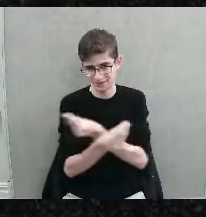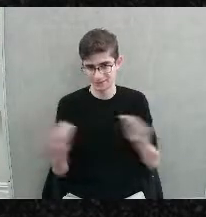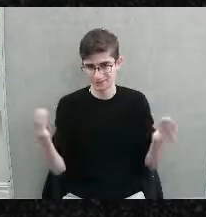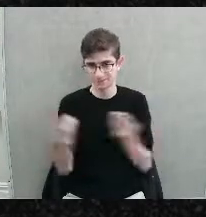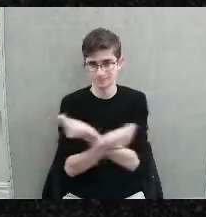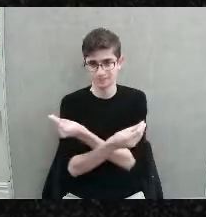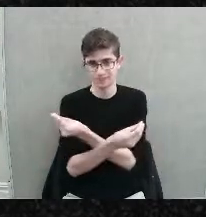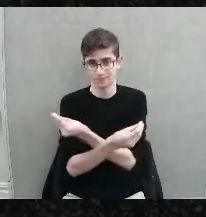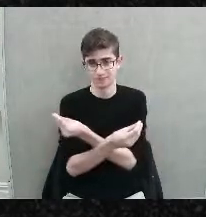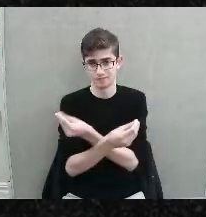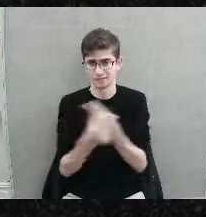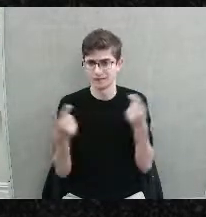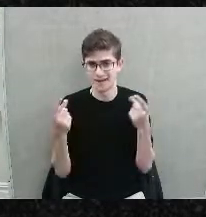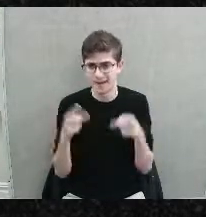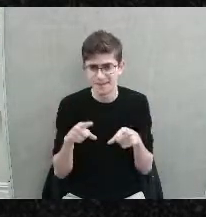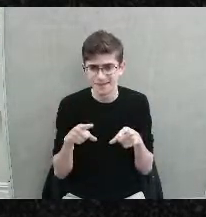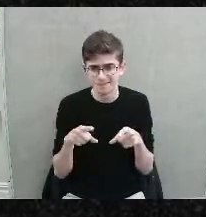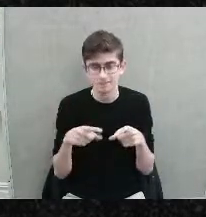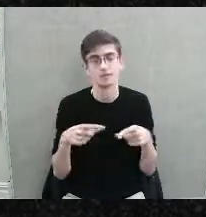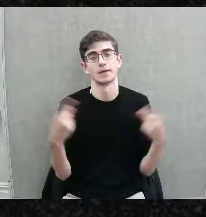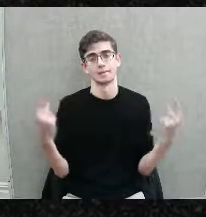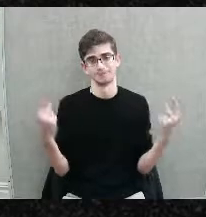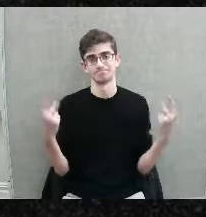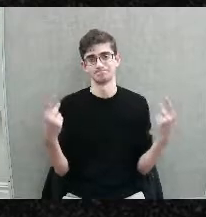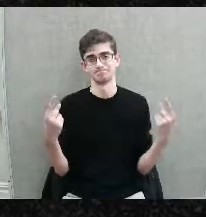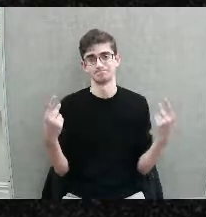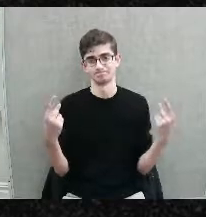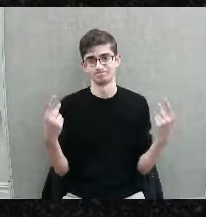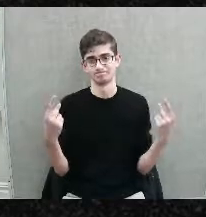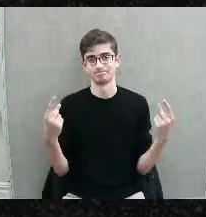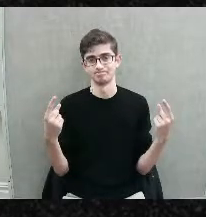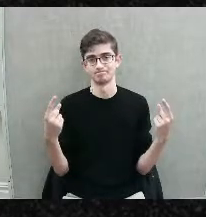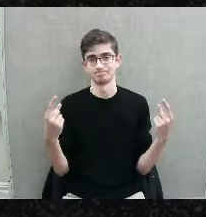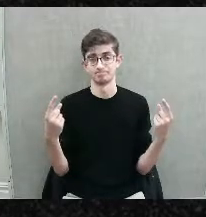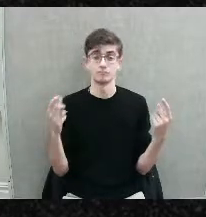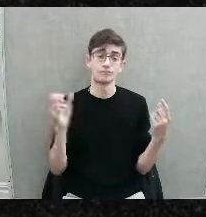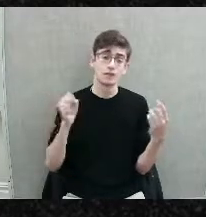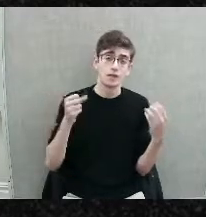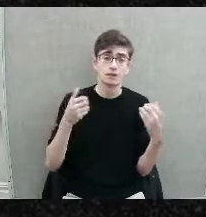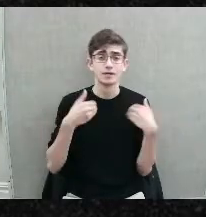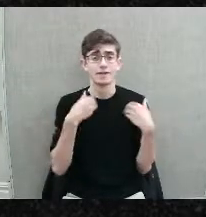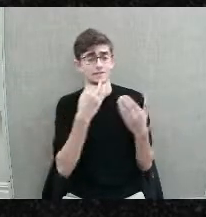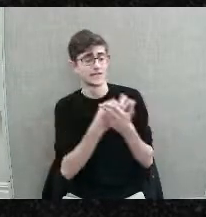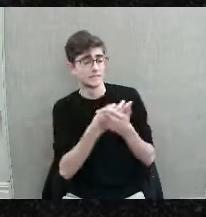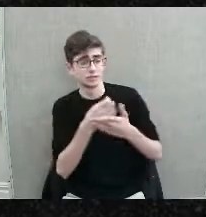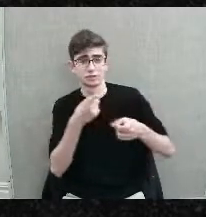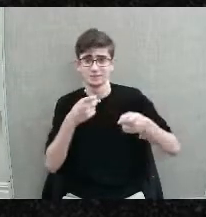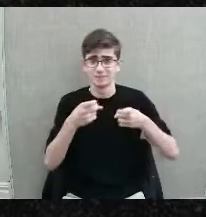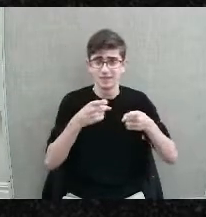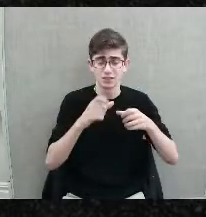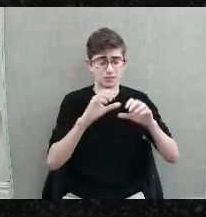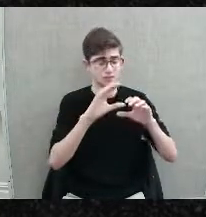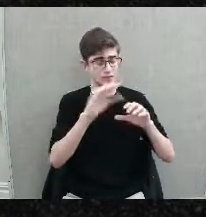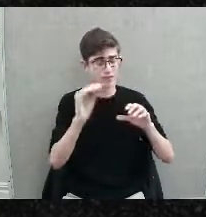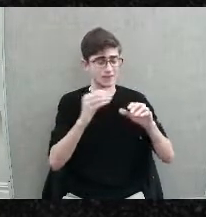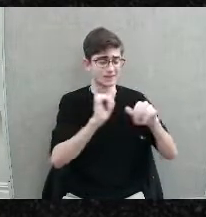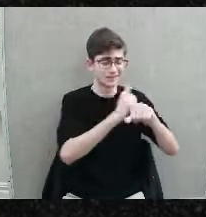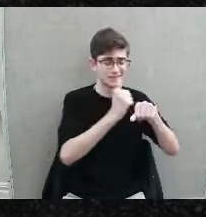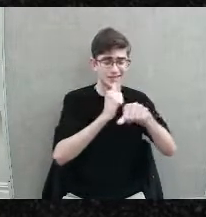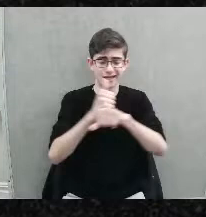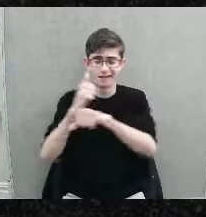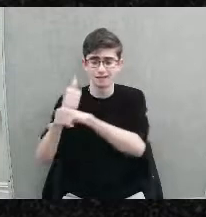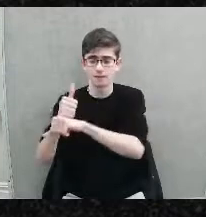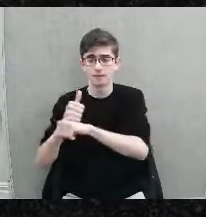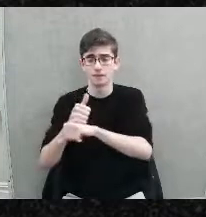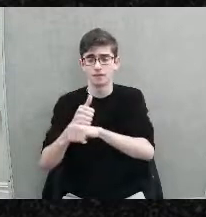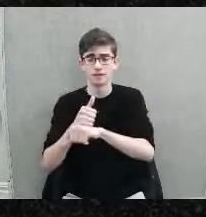is exactly the opposite, right? So what ends up happening is there are all these financial management entities that straddle the line